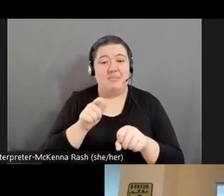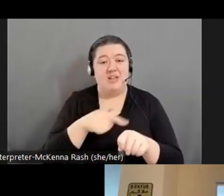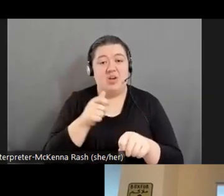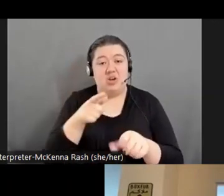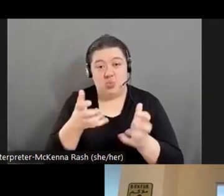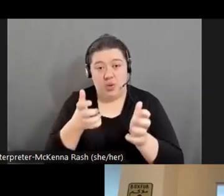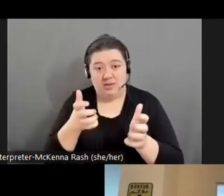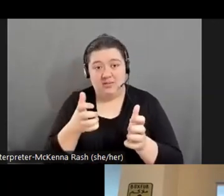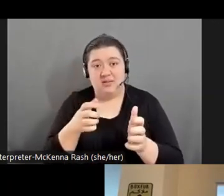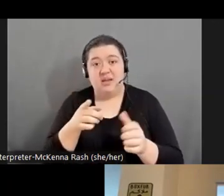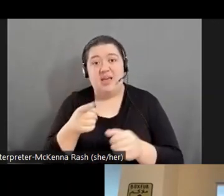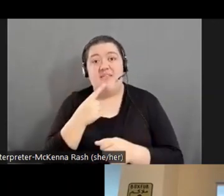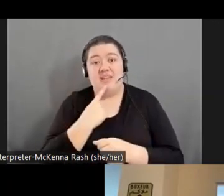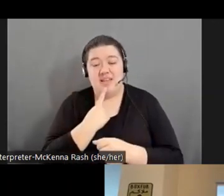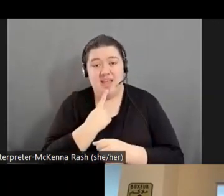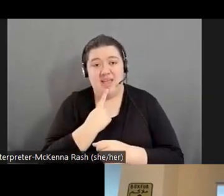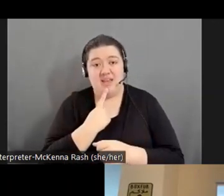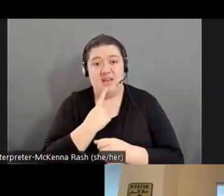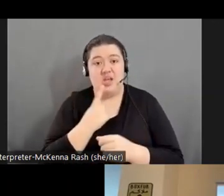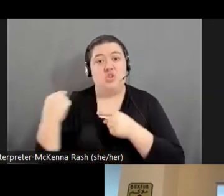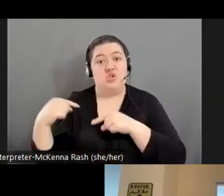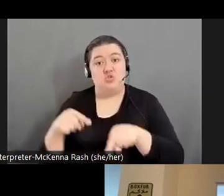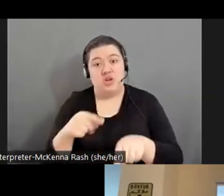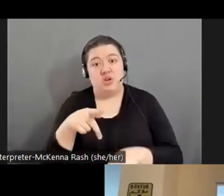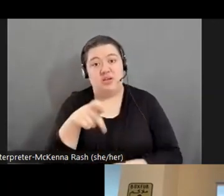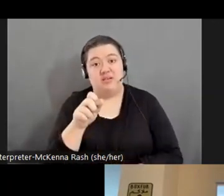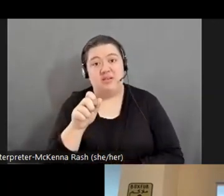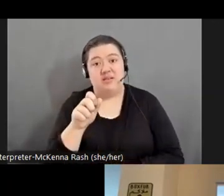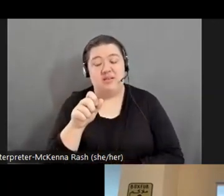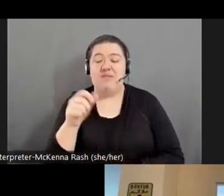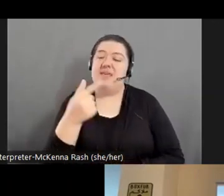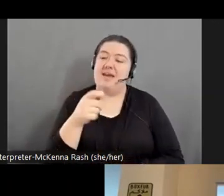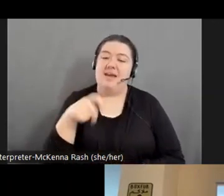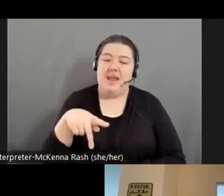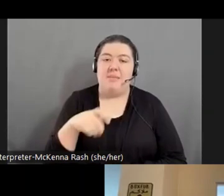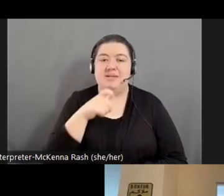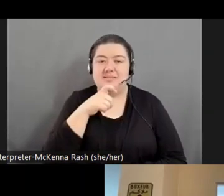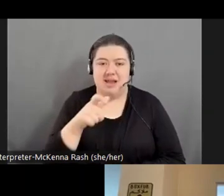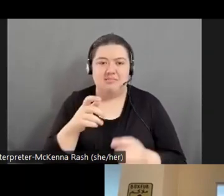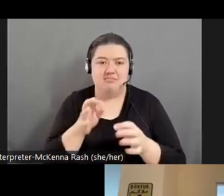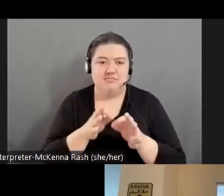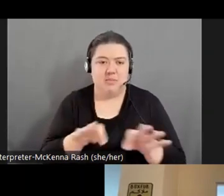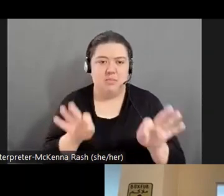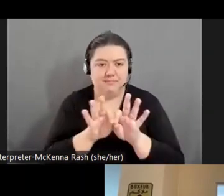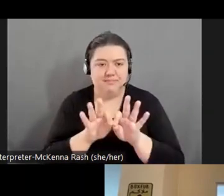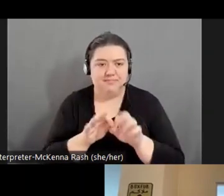they've said the duration of the gap shouldn't matter. In practice,